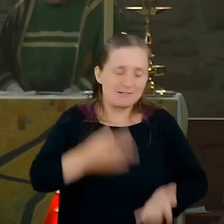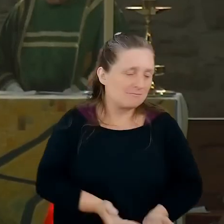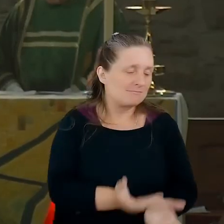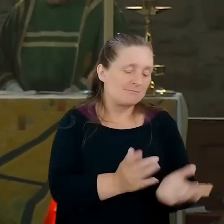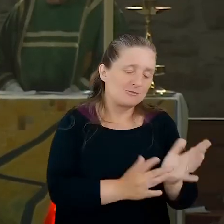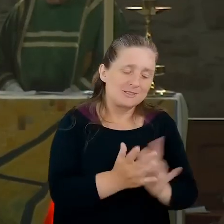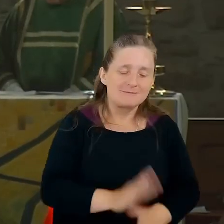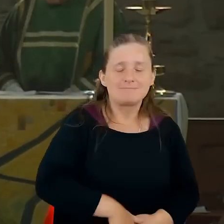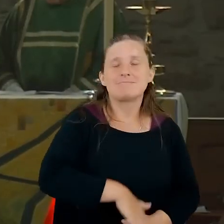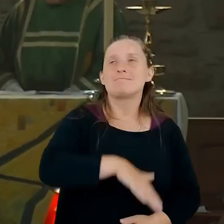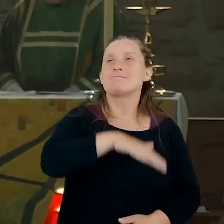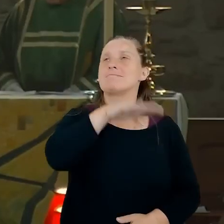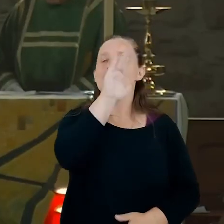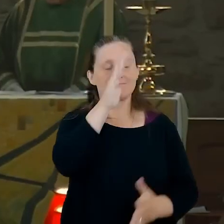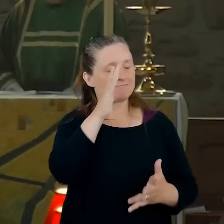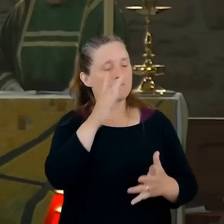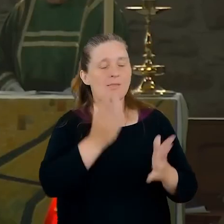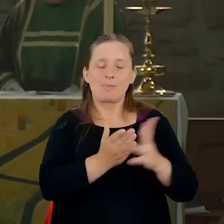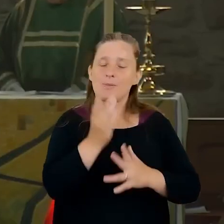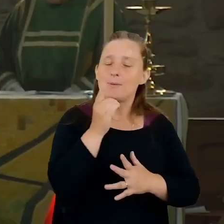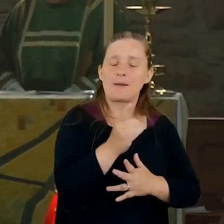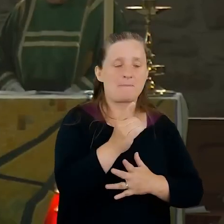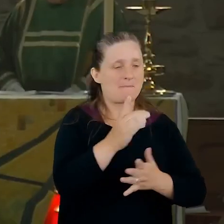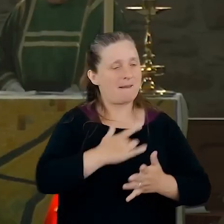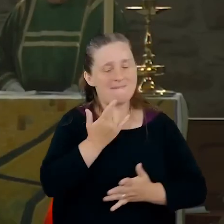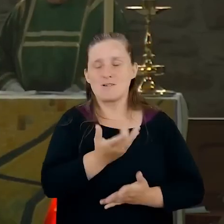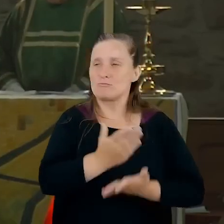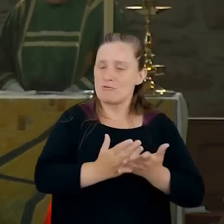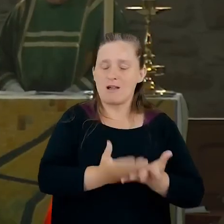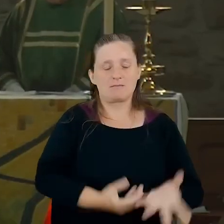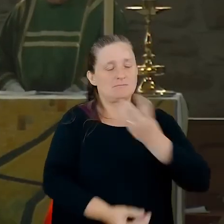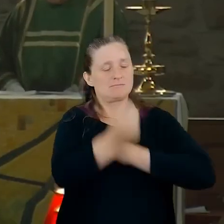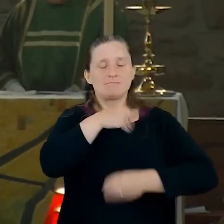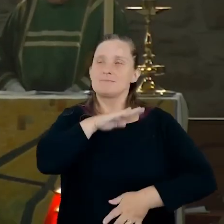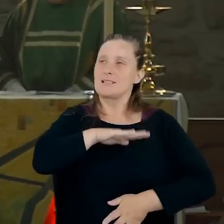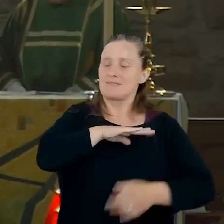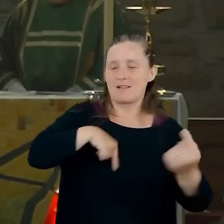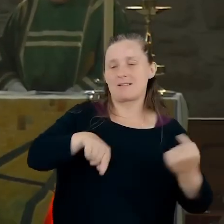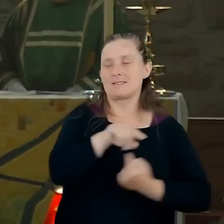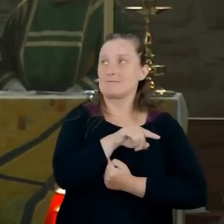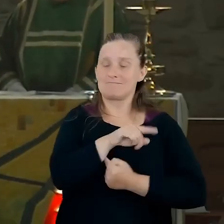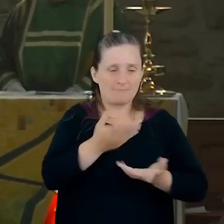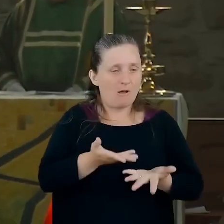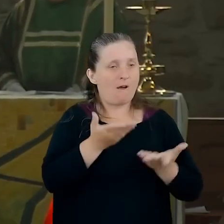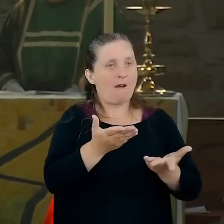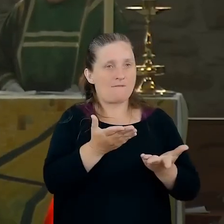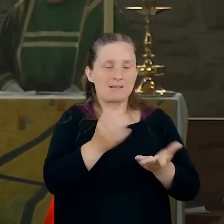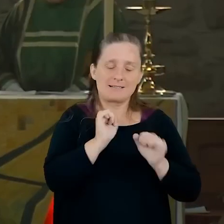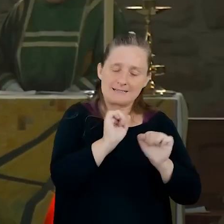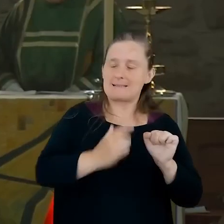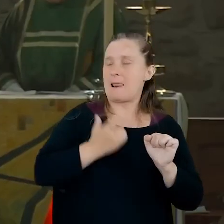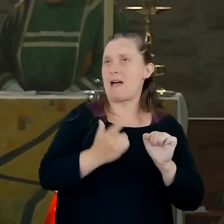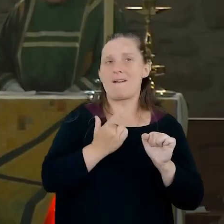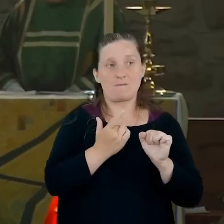our hungers are satisfied. He offered his life for sinners, and with a love stronger than death,